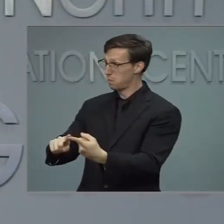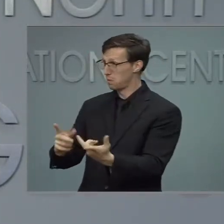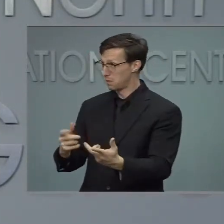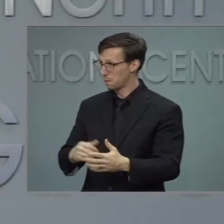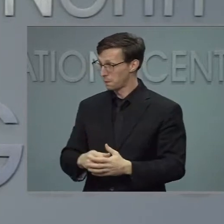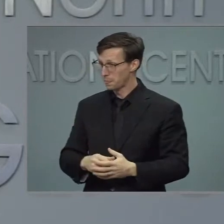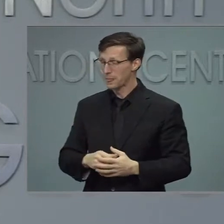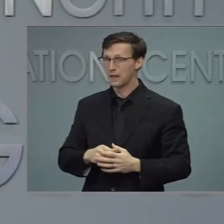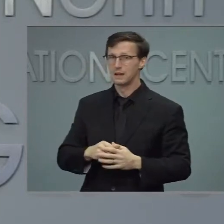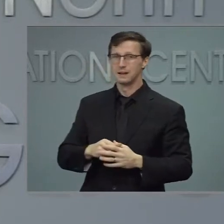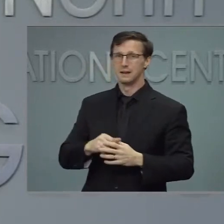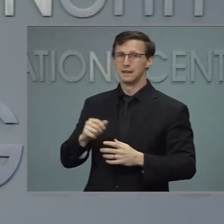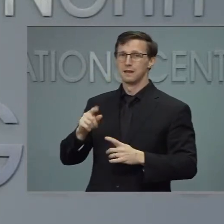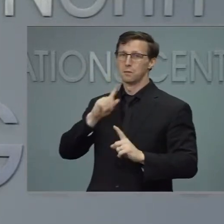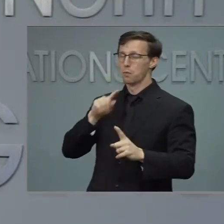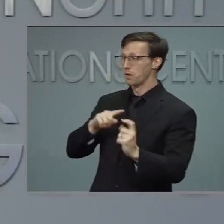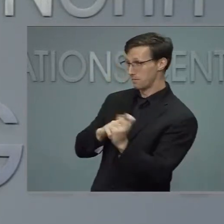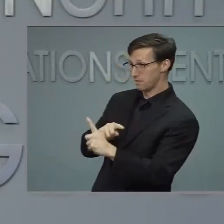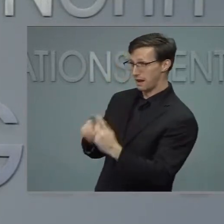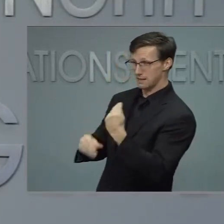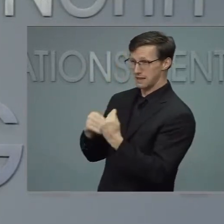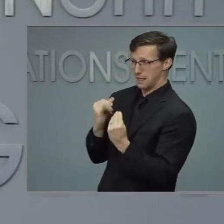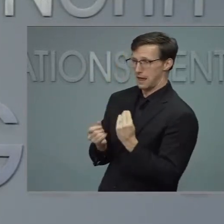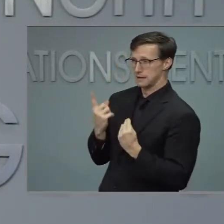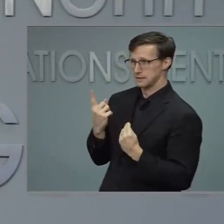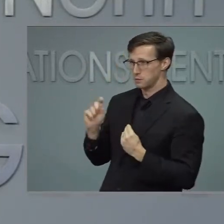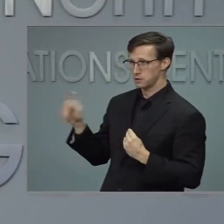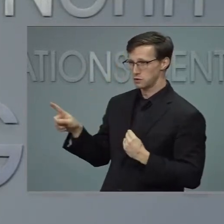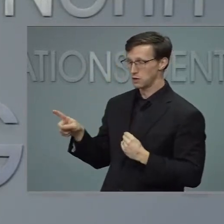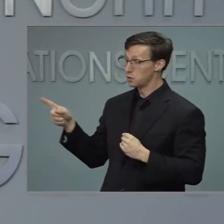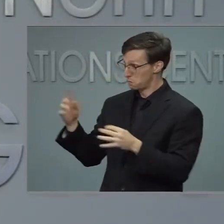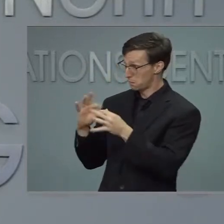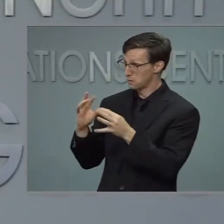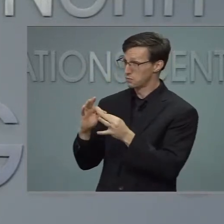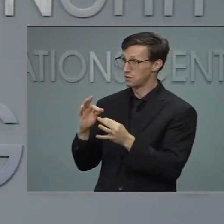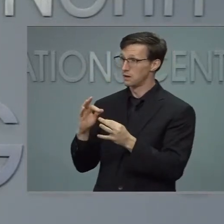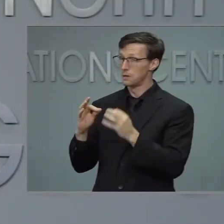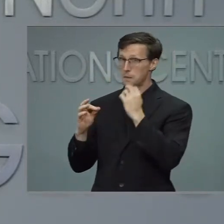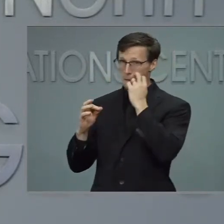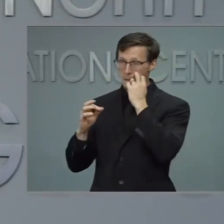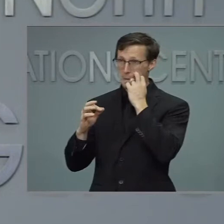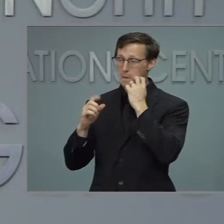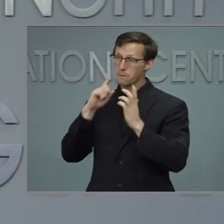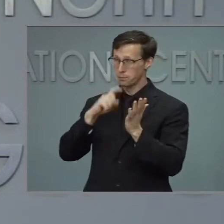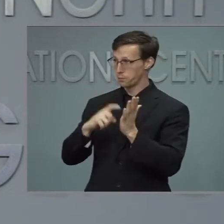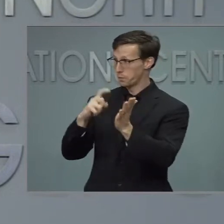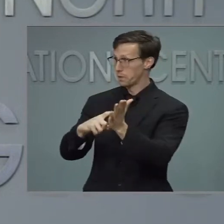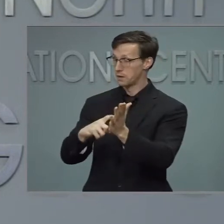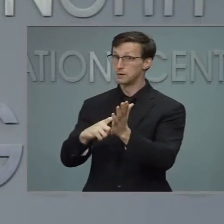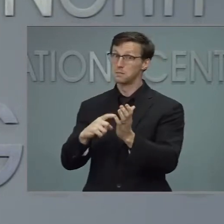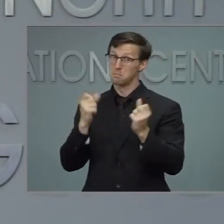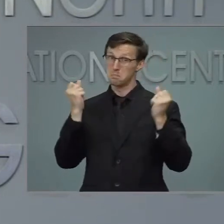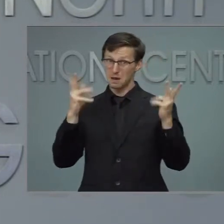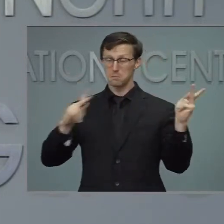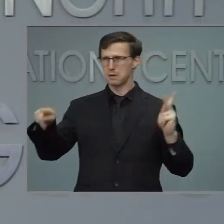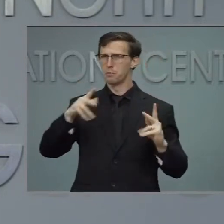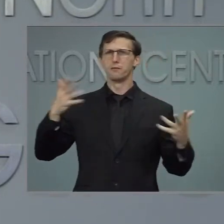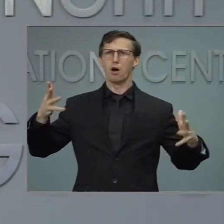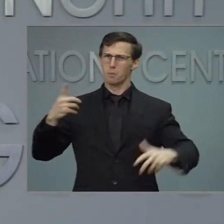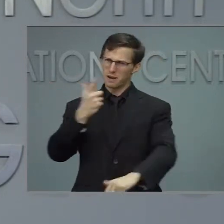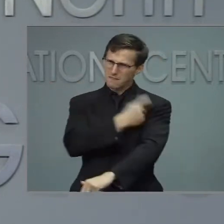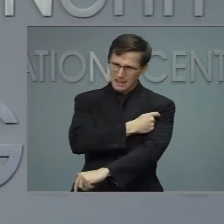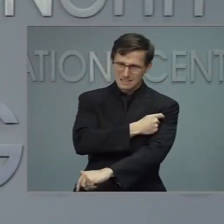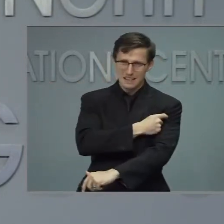you referenced vaccinated people who are increasingly getting perhaps even angry at the